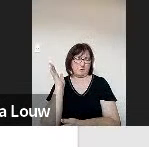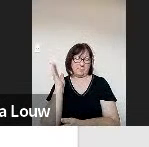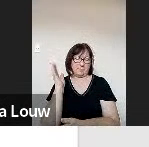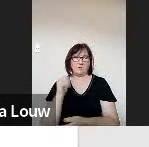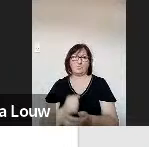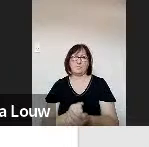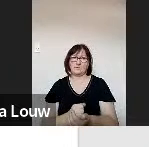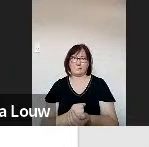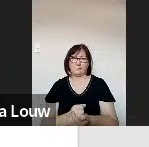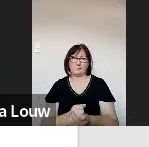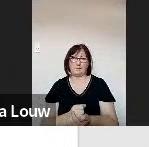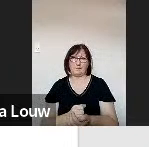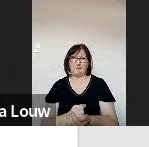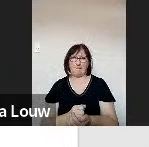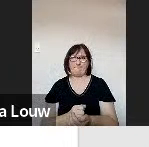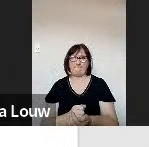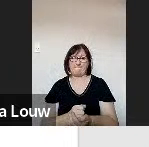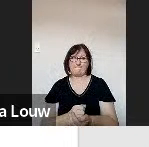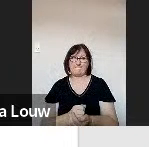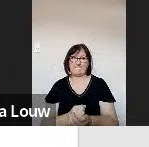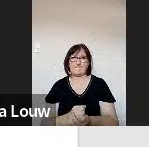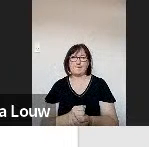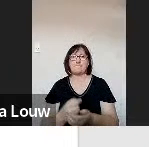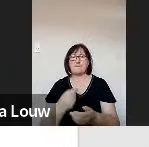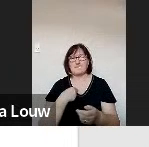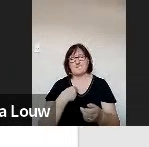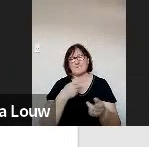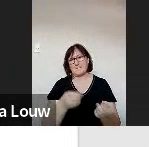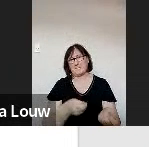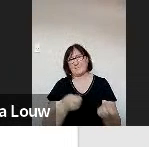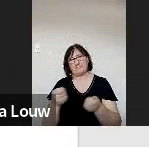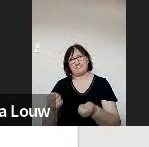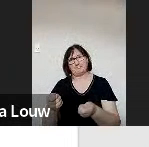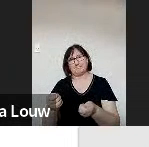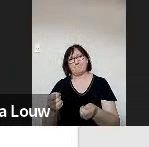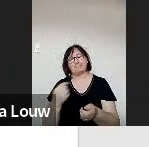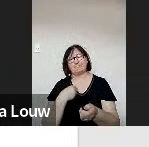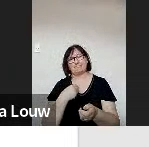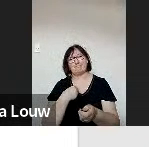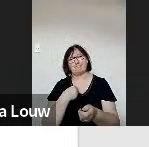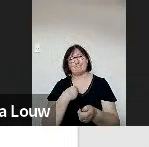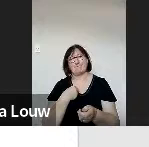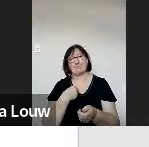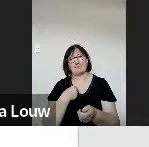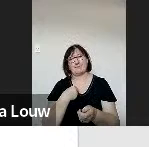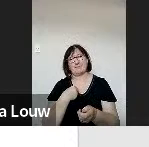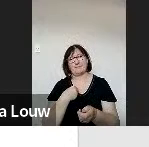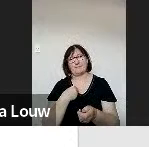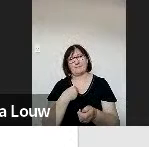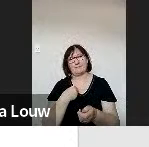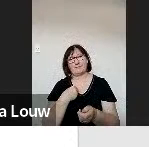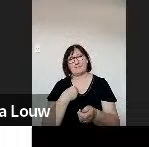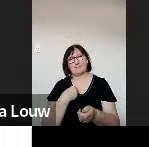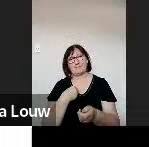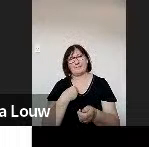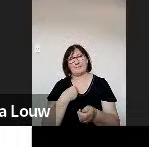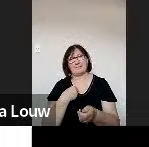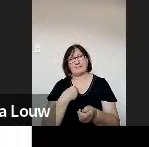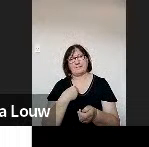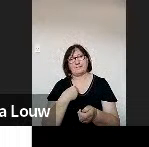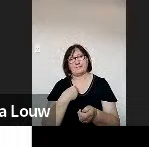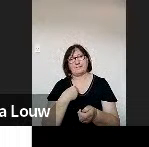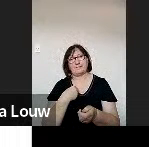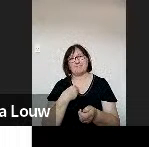this opportunity to hand over to my colleague, Selwane Molebadzi. Selwane, the floor is